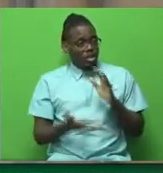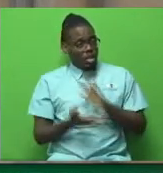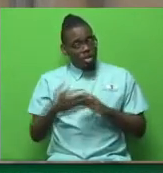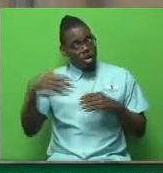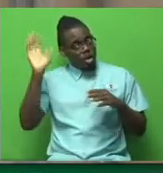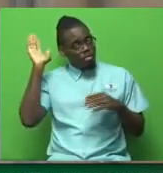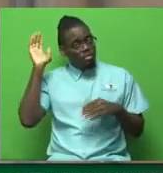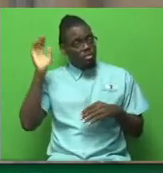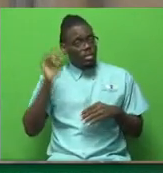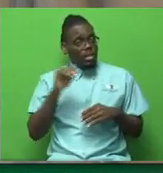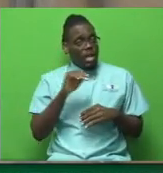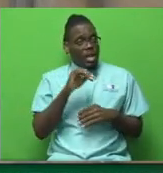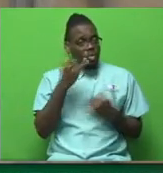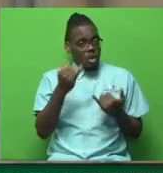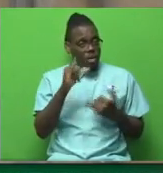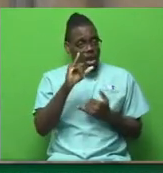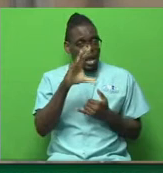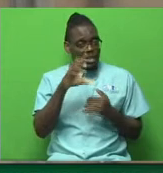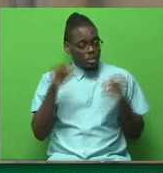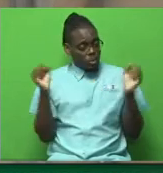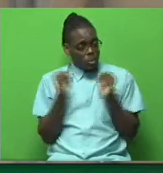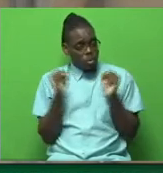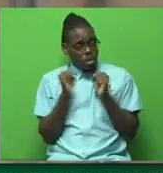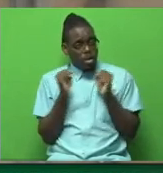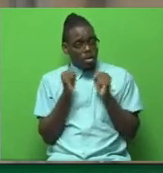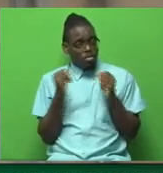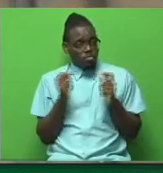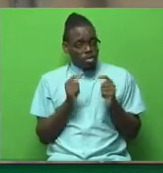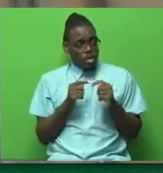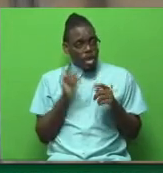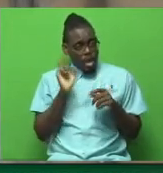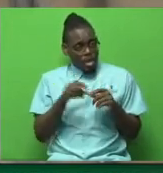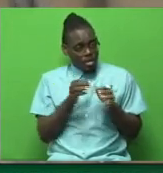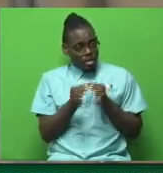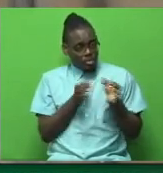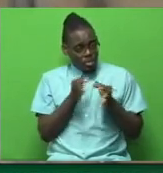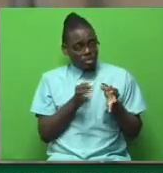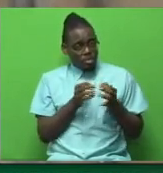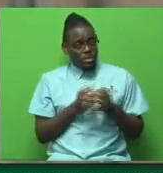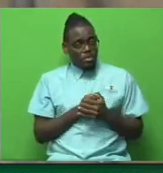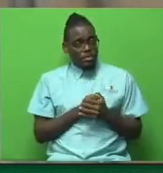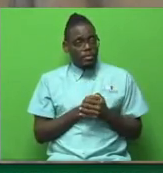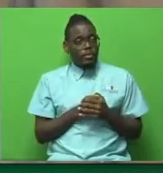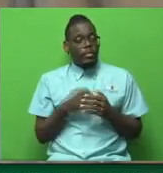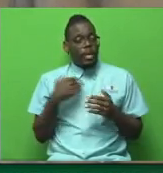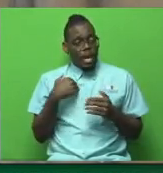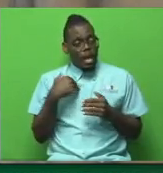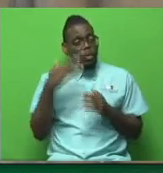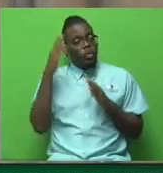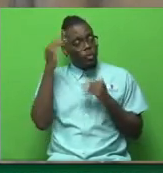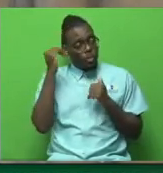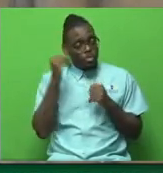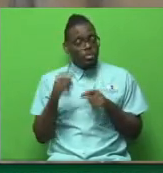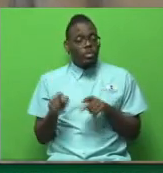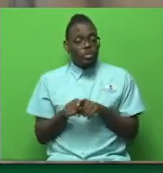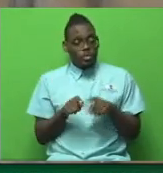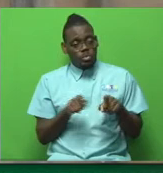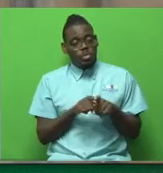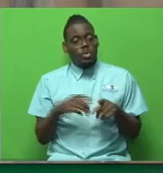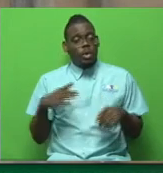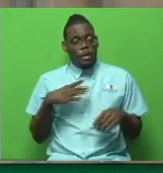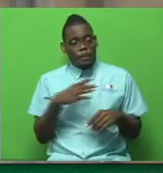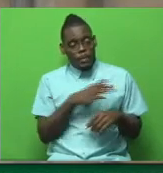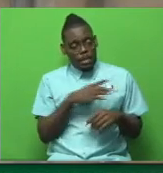can anybody explain that and I hope the commission of inquiry brings arupuch East to explain his